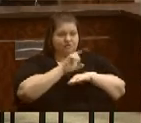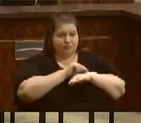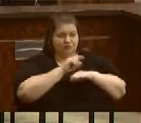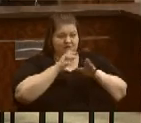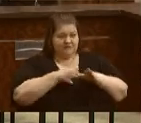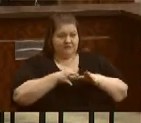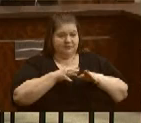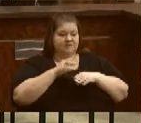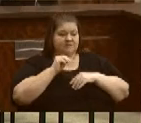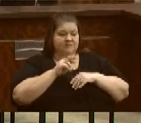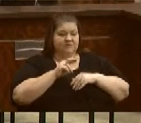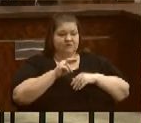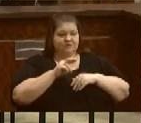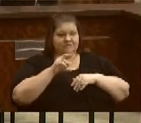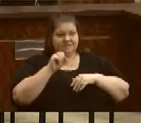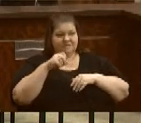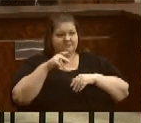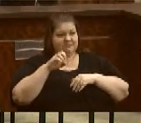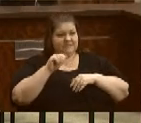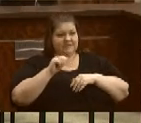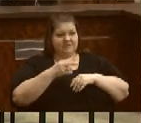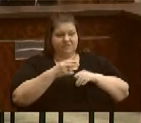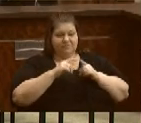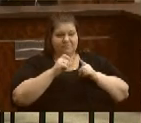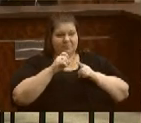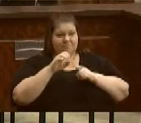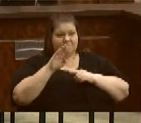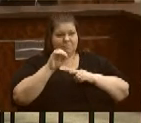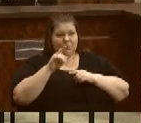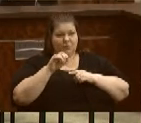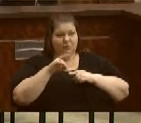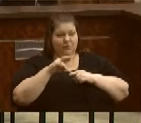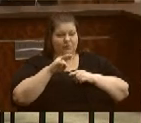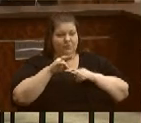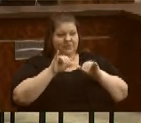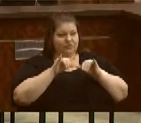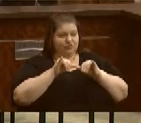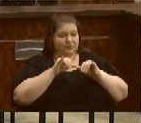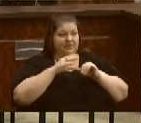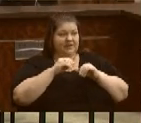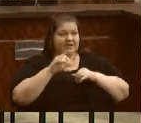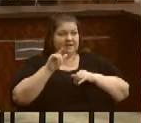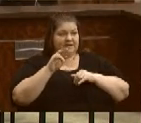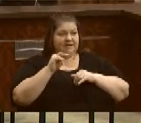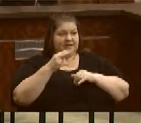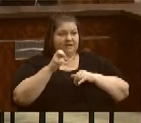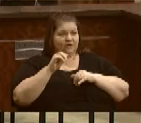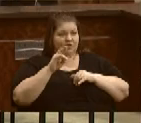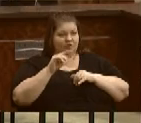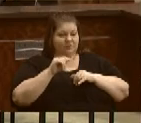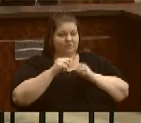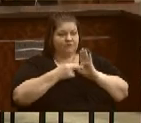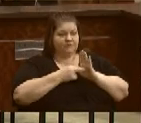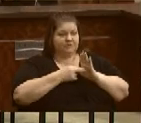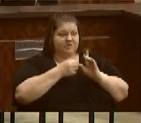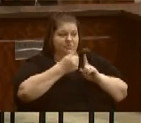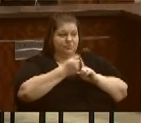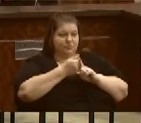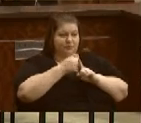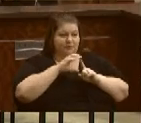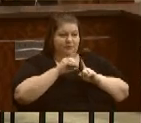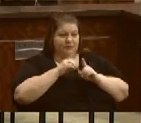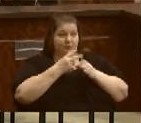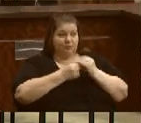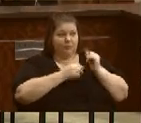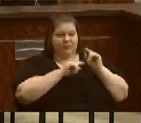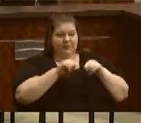Speech from the civil engineering firm of Bowler Engineering and Mr. Lenhart, representing his own company, are both here this evening as